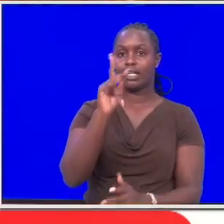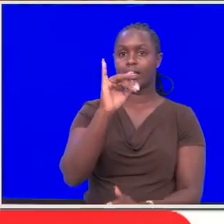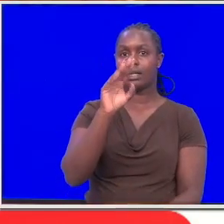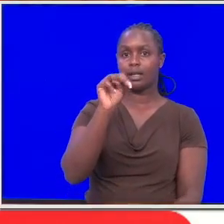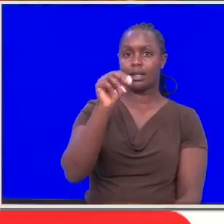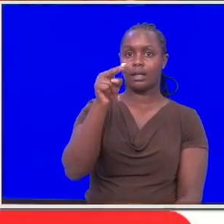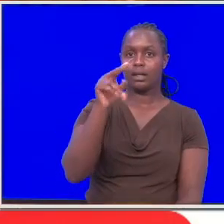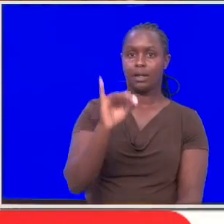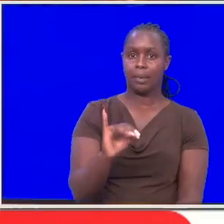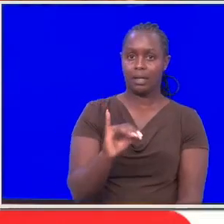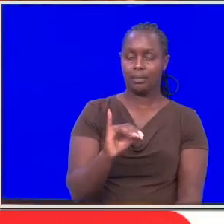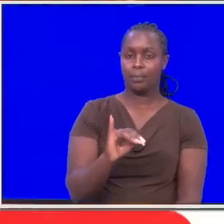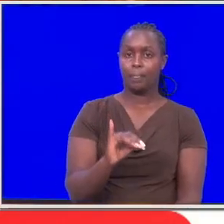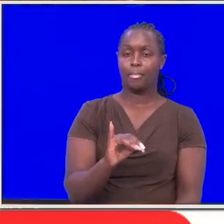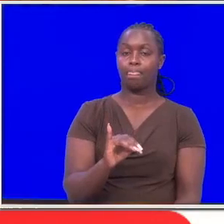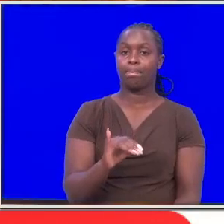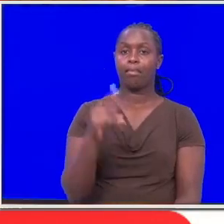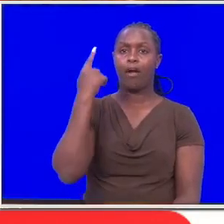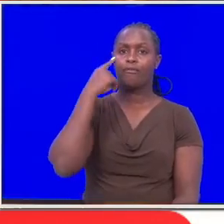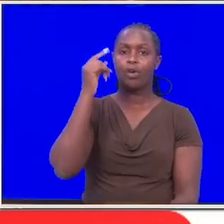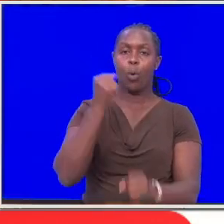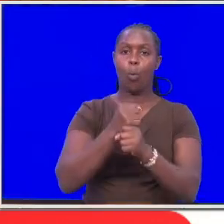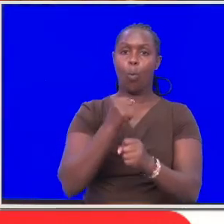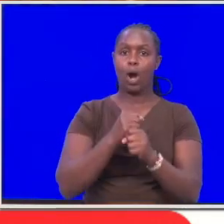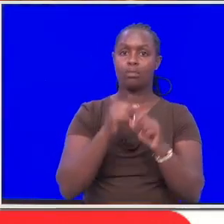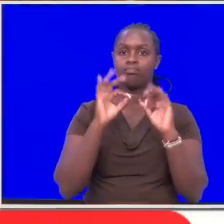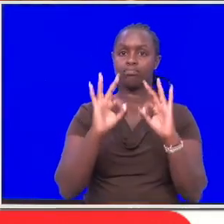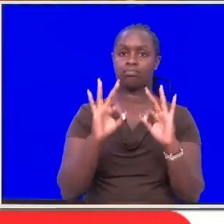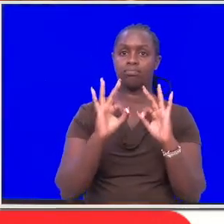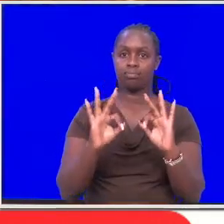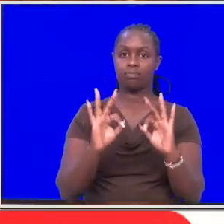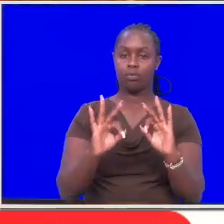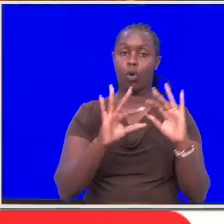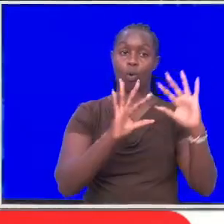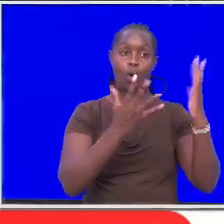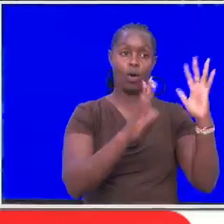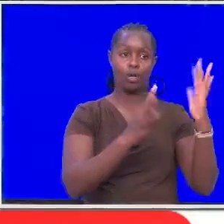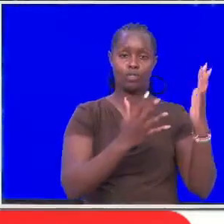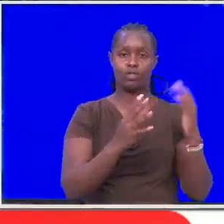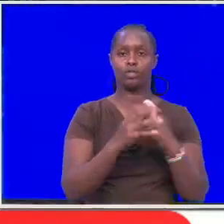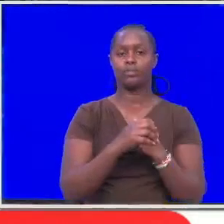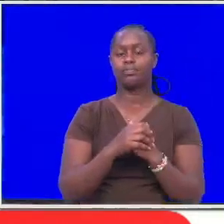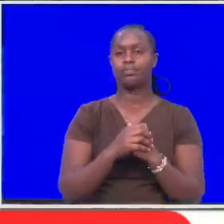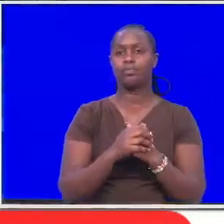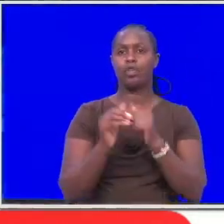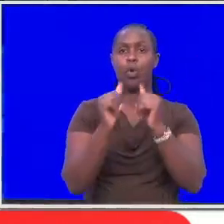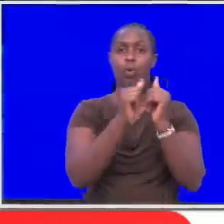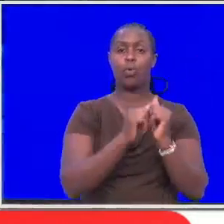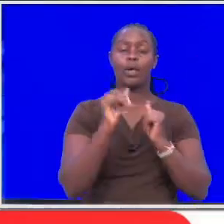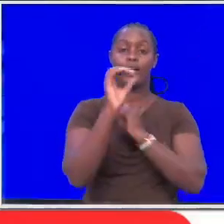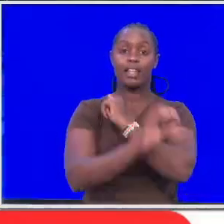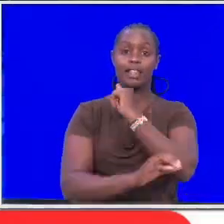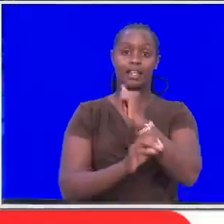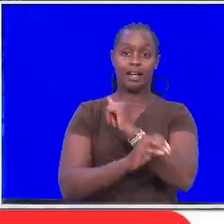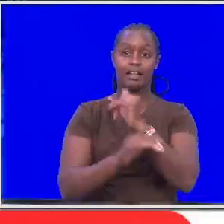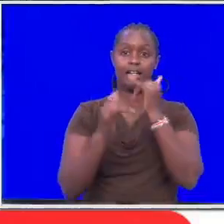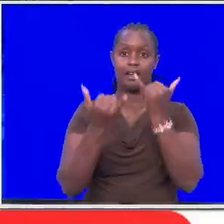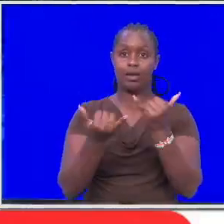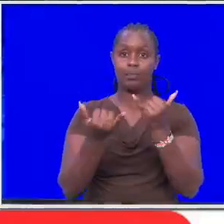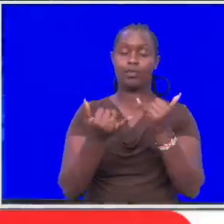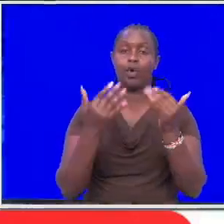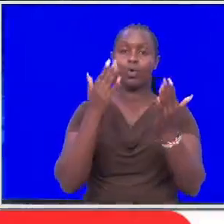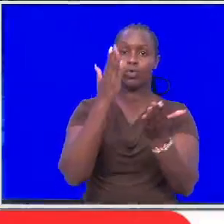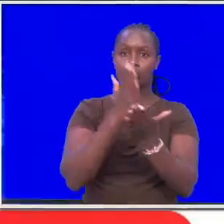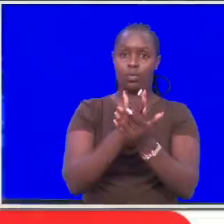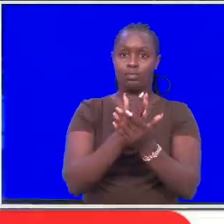Ichung'wa, for doing a wonderful job. Congratulations, gentlemen. With the country smarting from street protests in the first